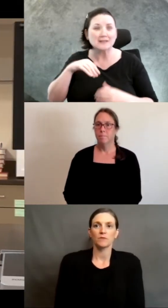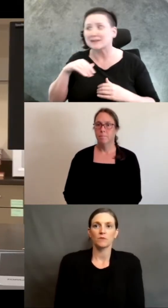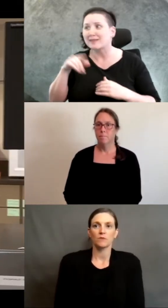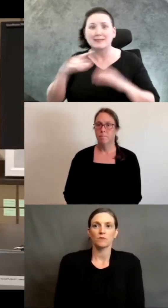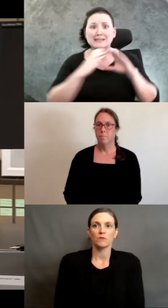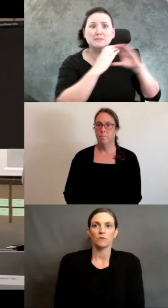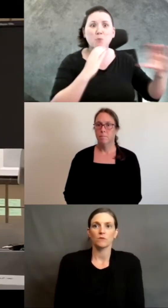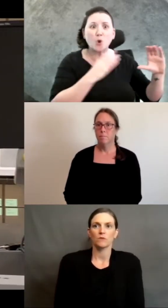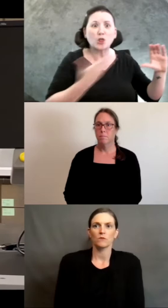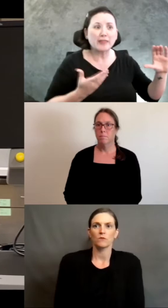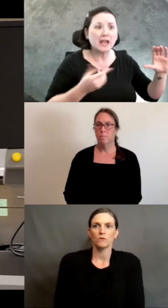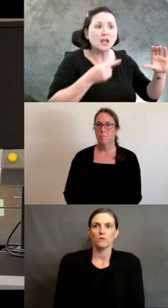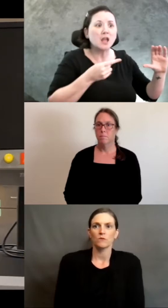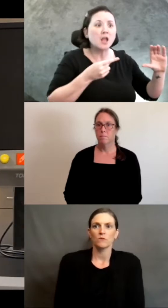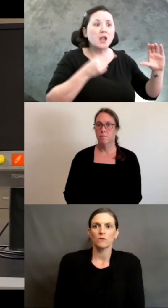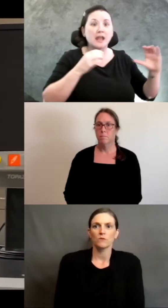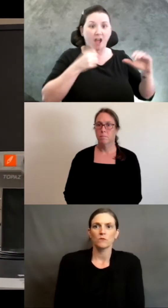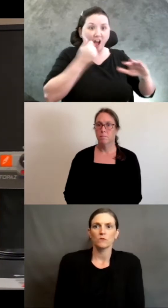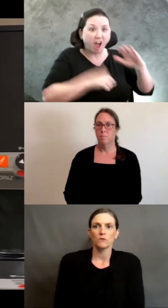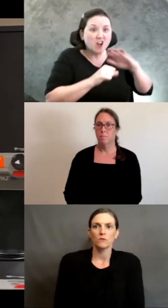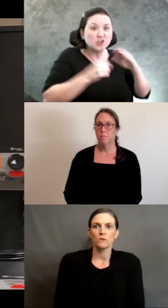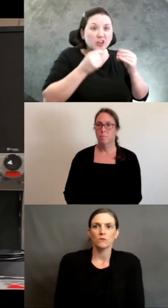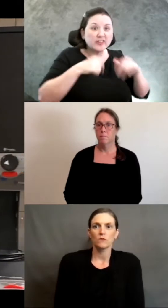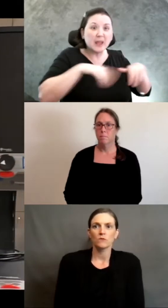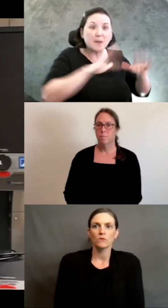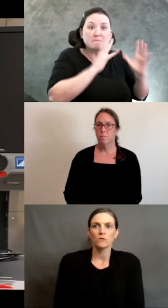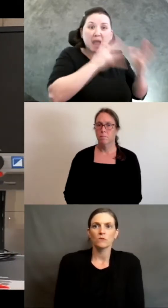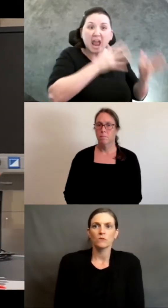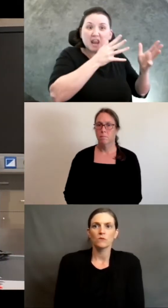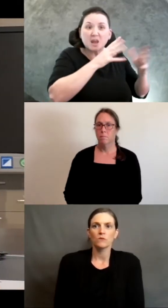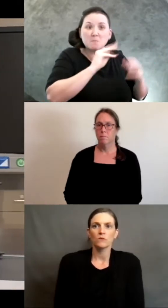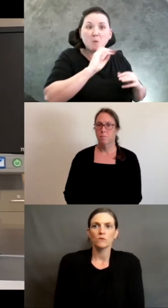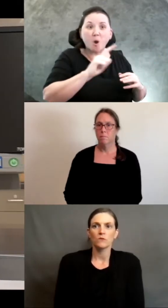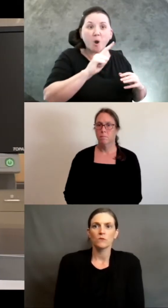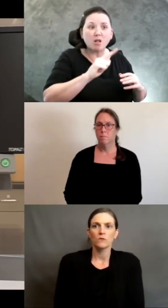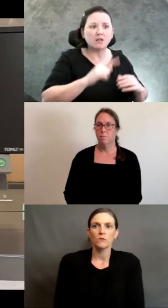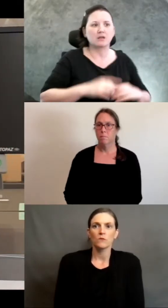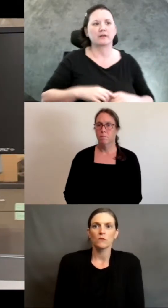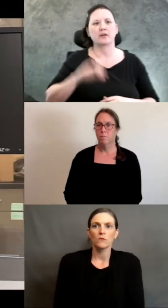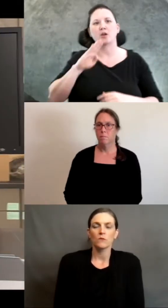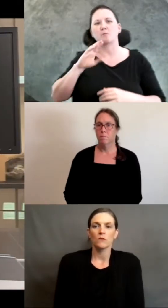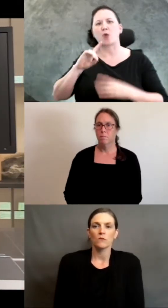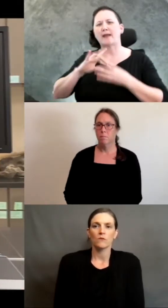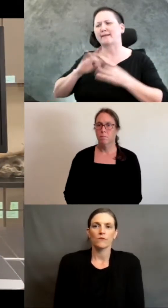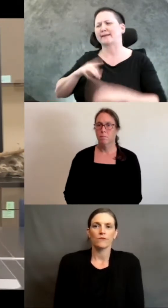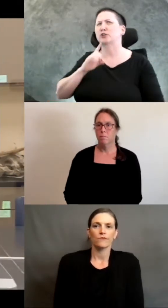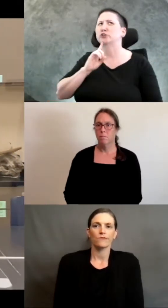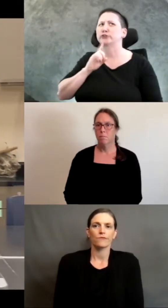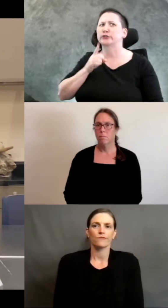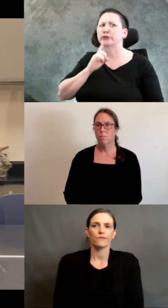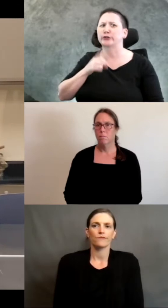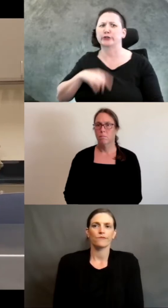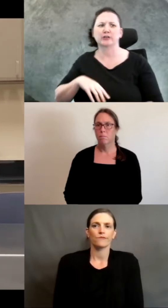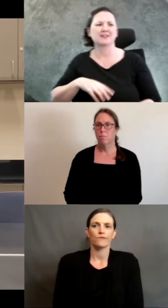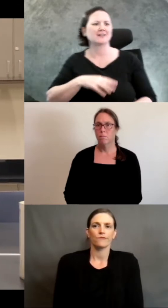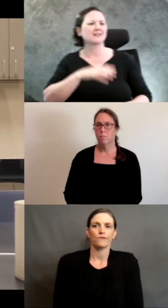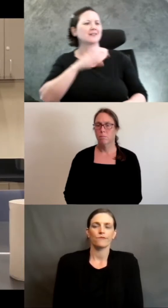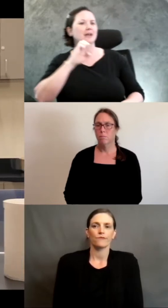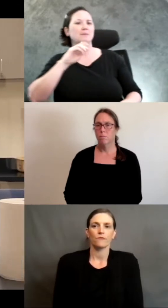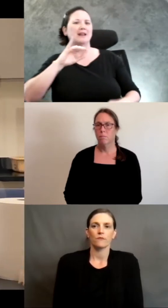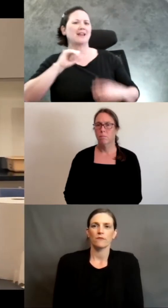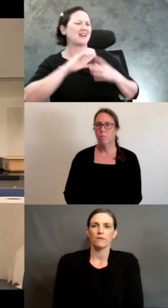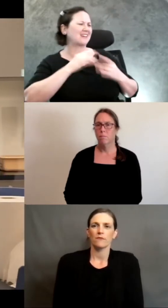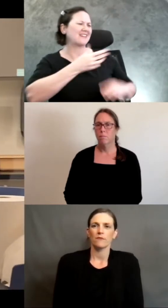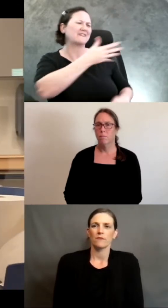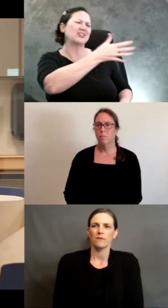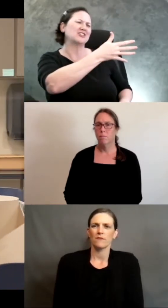the abandoned mall. Right, freak. Sure there is. Be quiet, Brad, if you can't play nice.